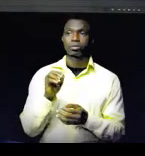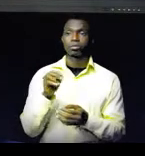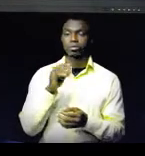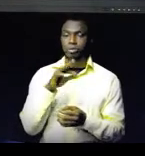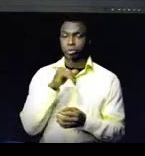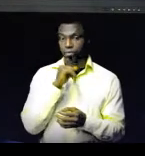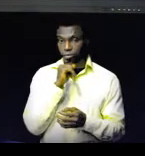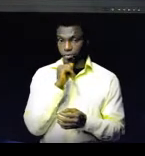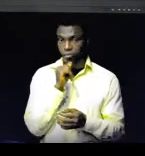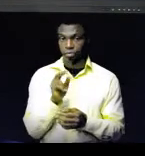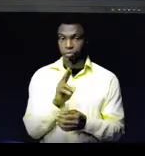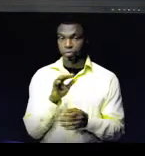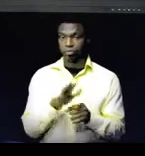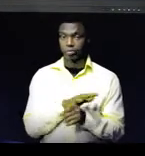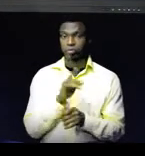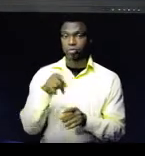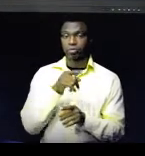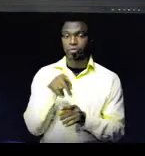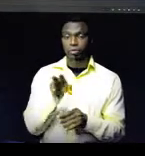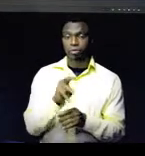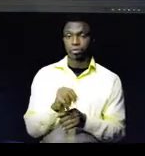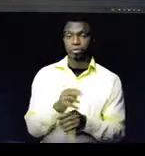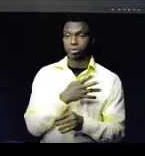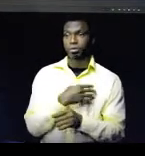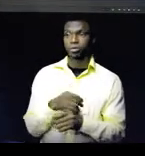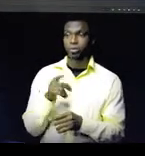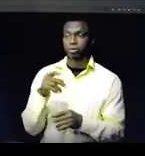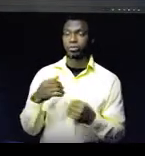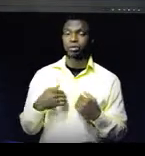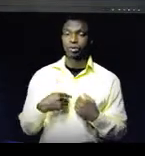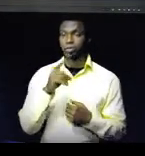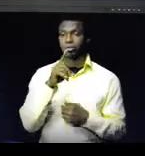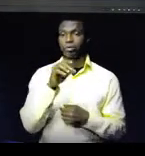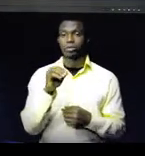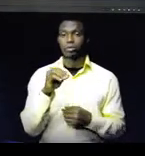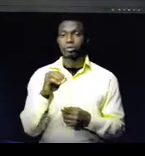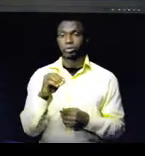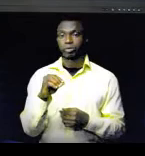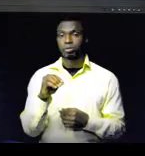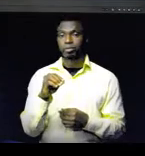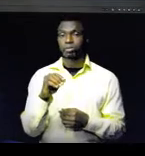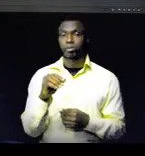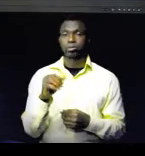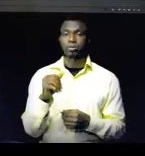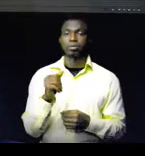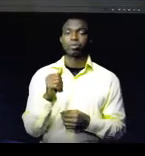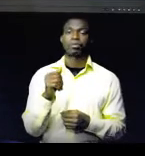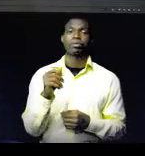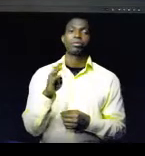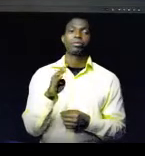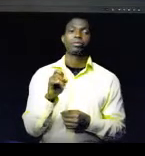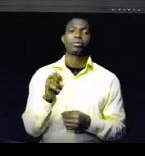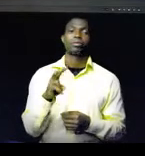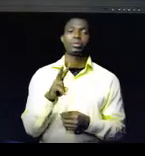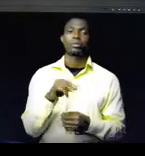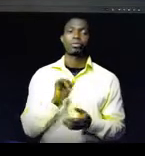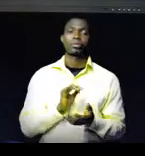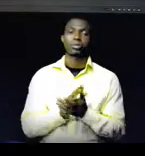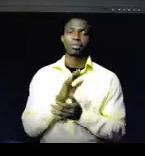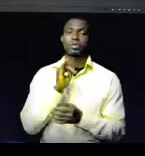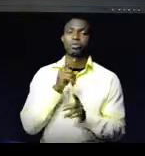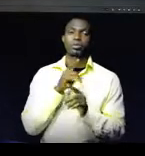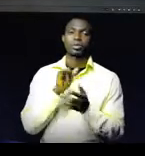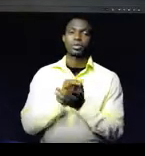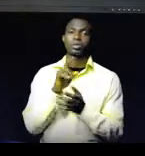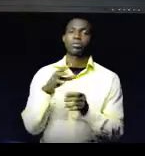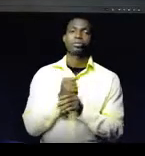zeros are unnecessary, so just cross them out. And then you're left with 1 0, 10 base 2. So remember to put base 2. This, I believe, is the